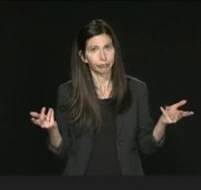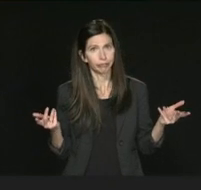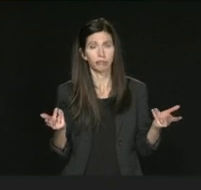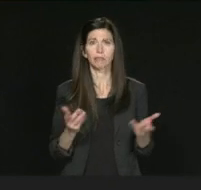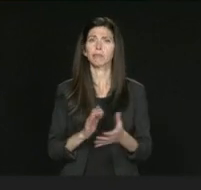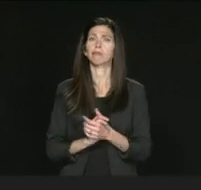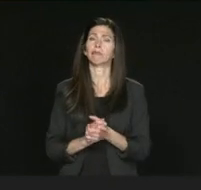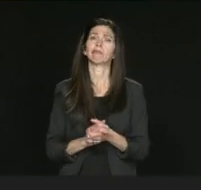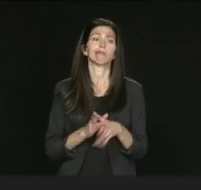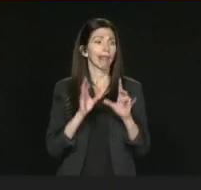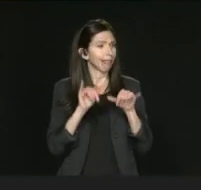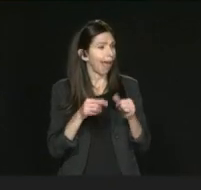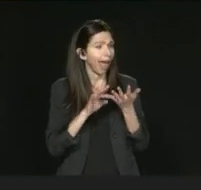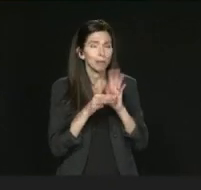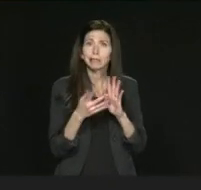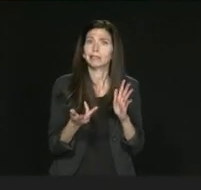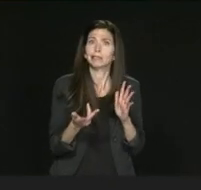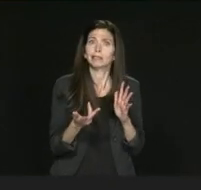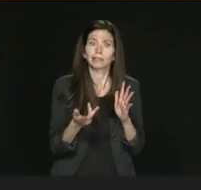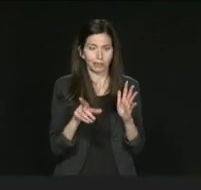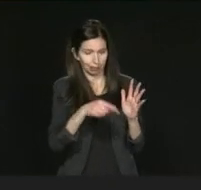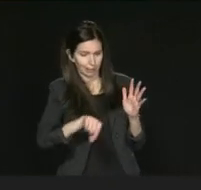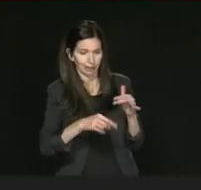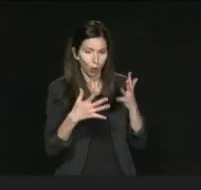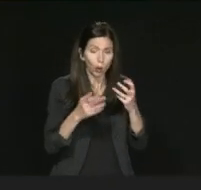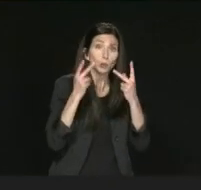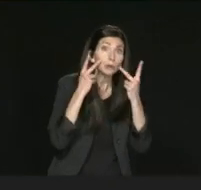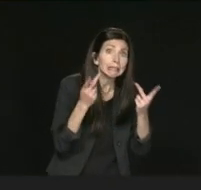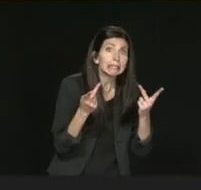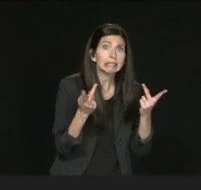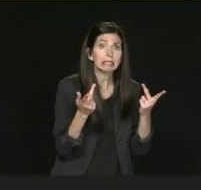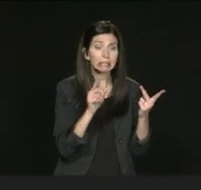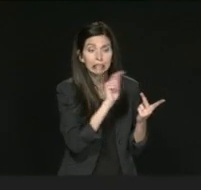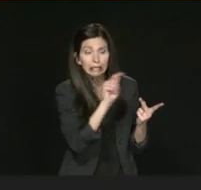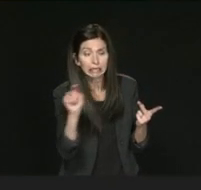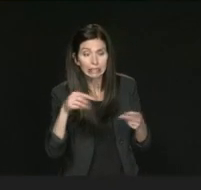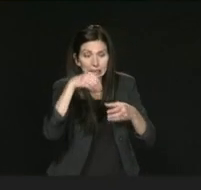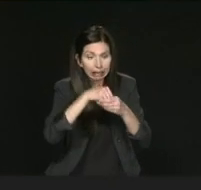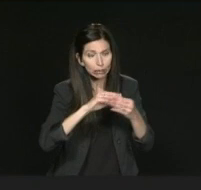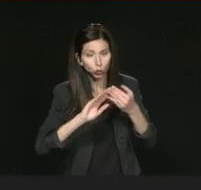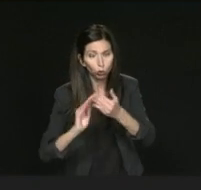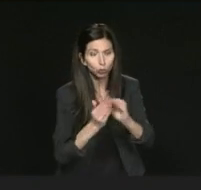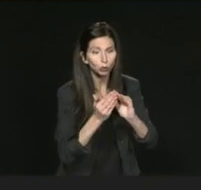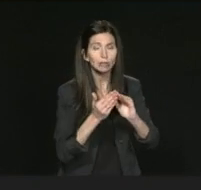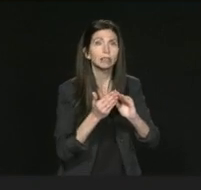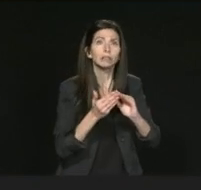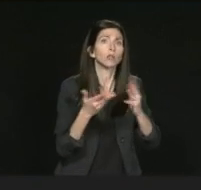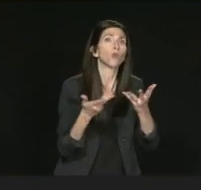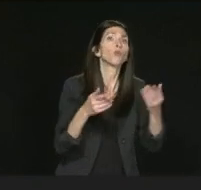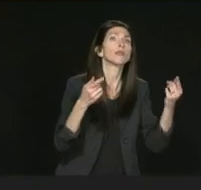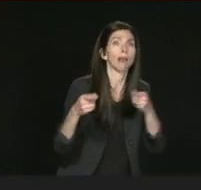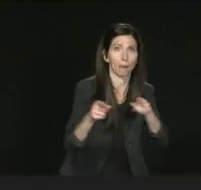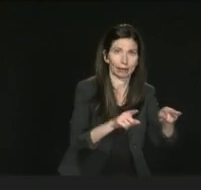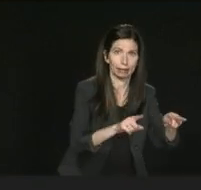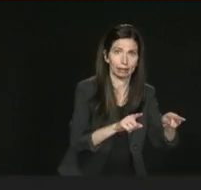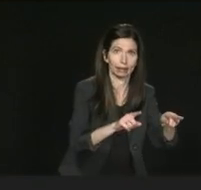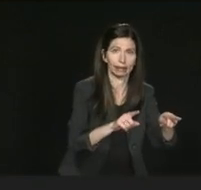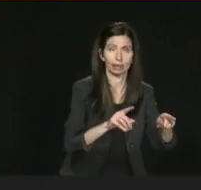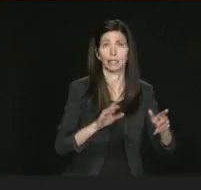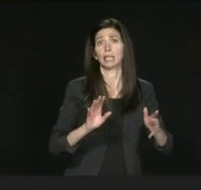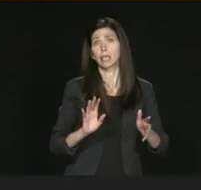haven't, you know, as yet detected with the normal set of symptoms. I think it is extremely important